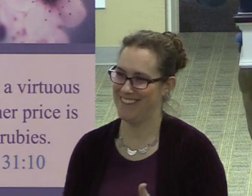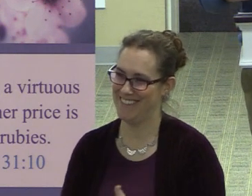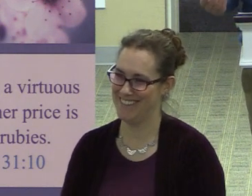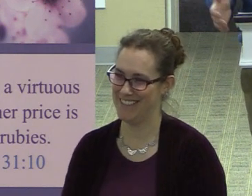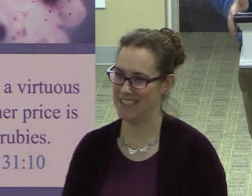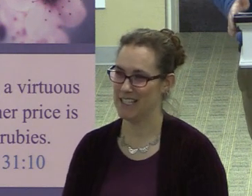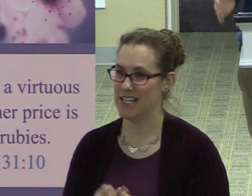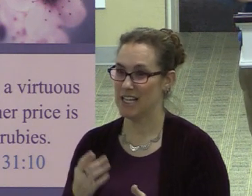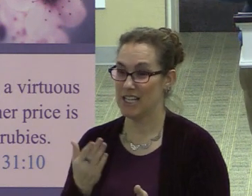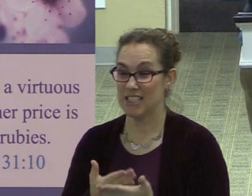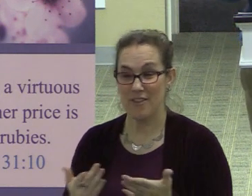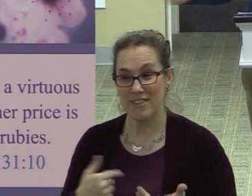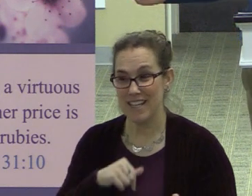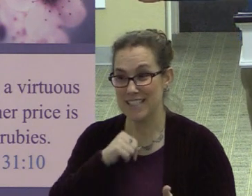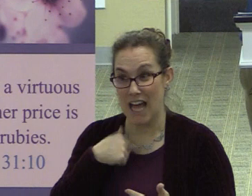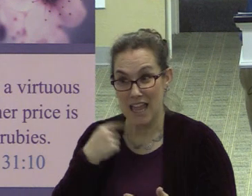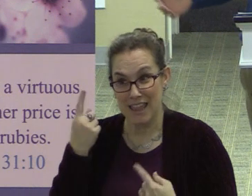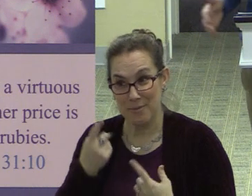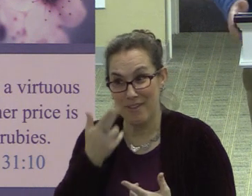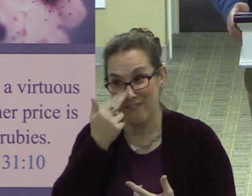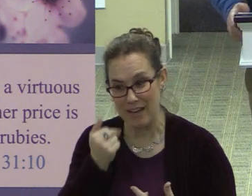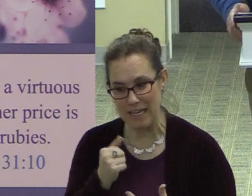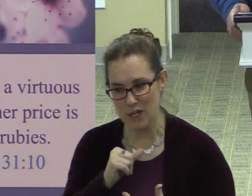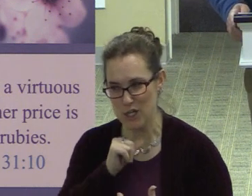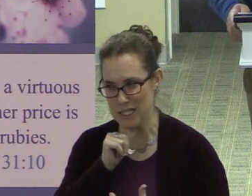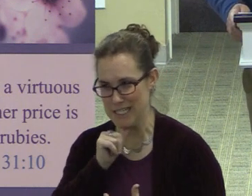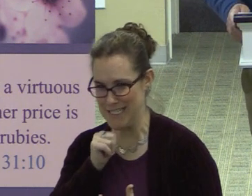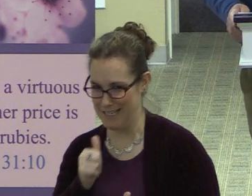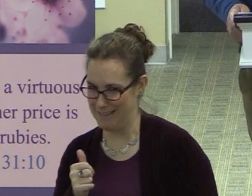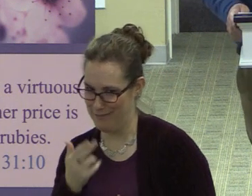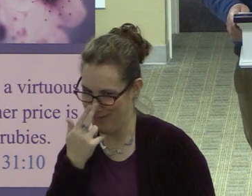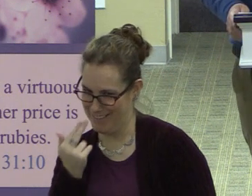Some things I think that'll be funny just are not.